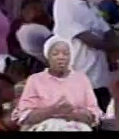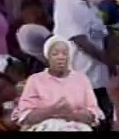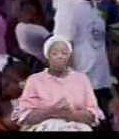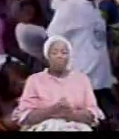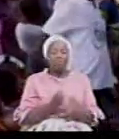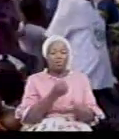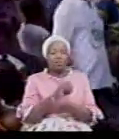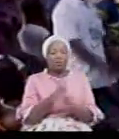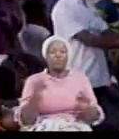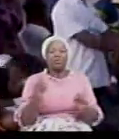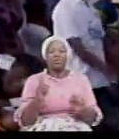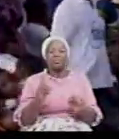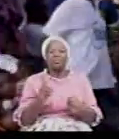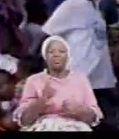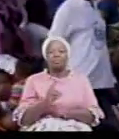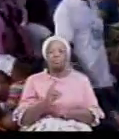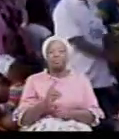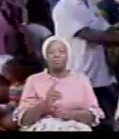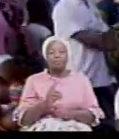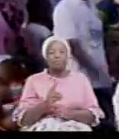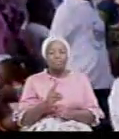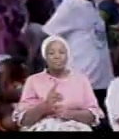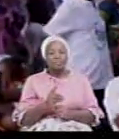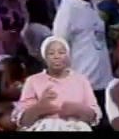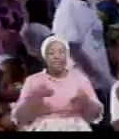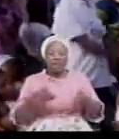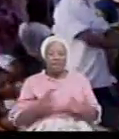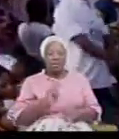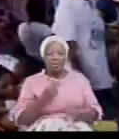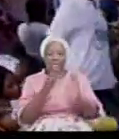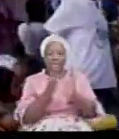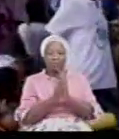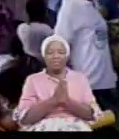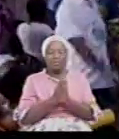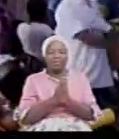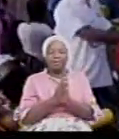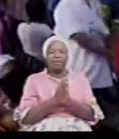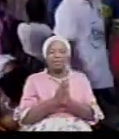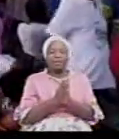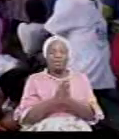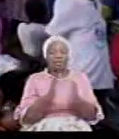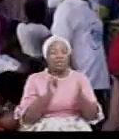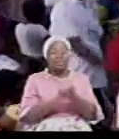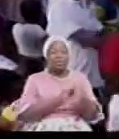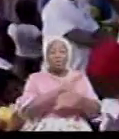Lord. Men will turn to the Lord. Women will turn to the Lord.